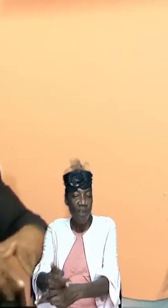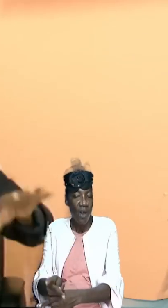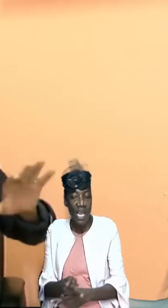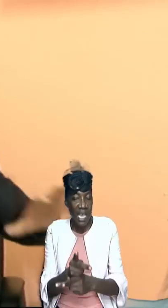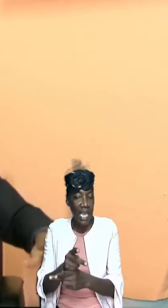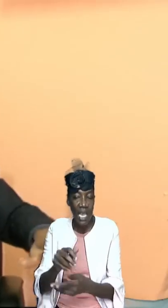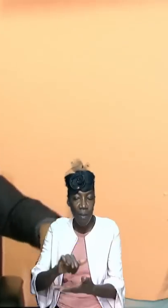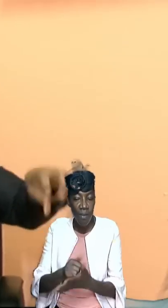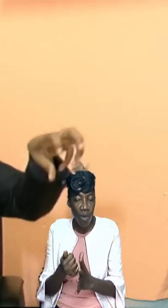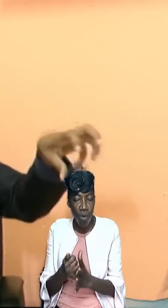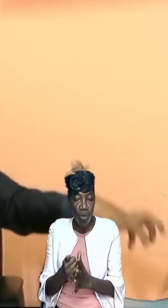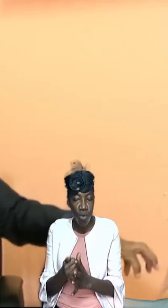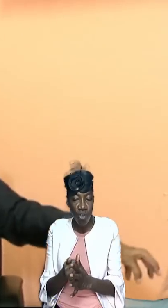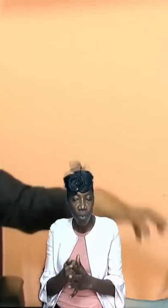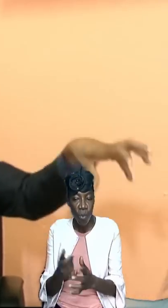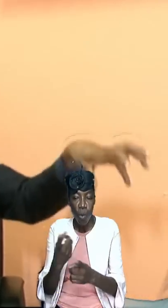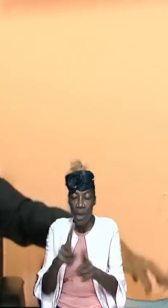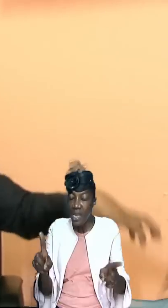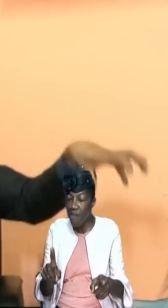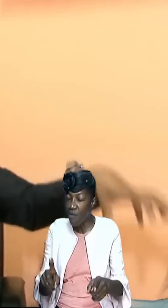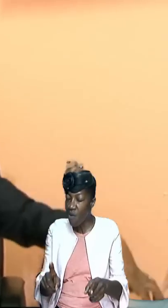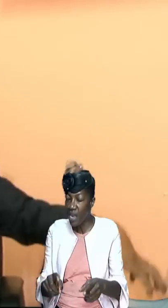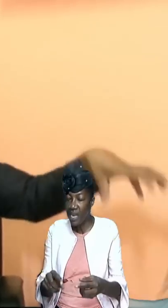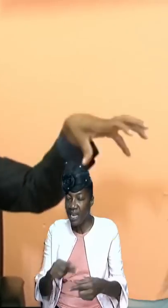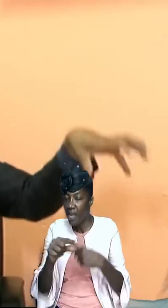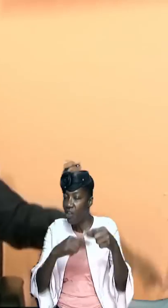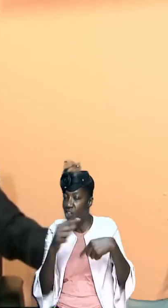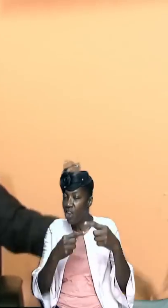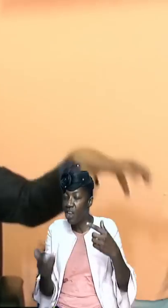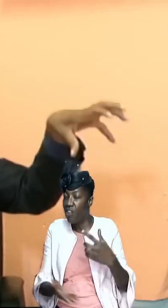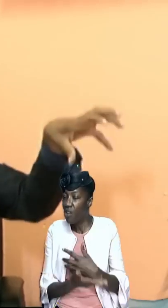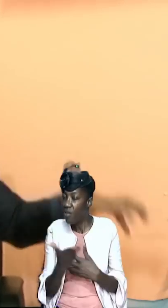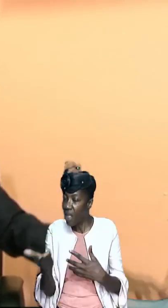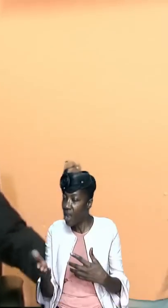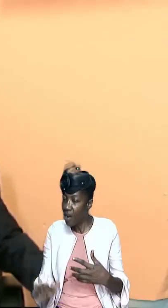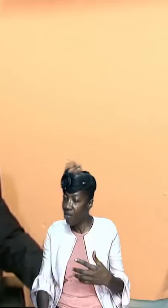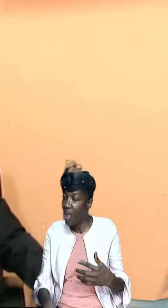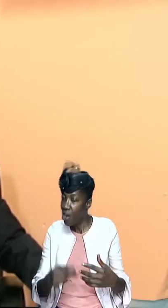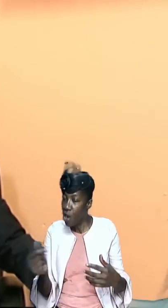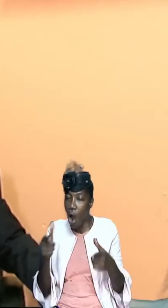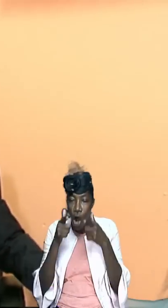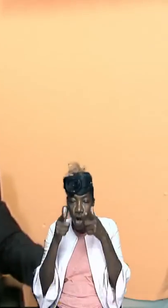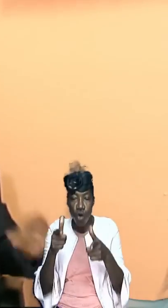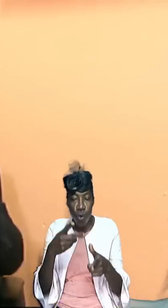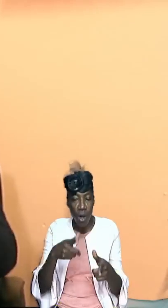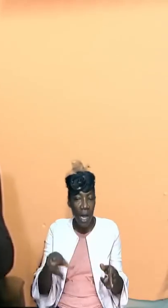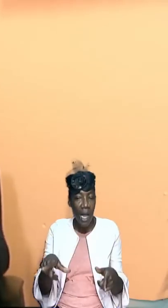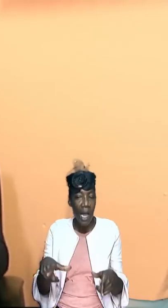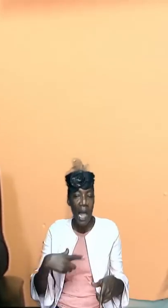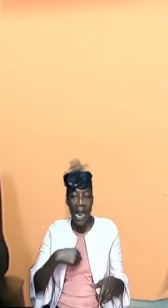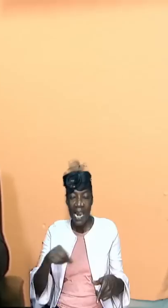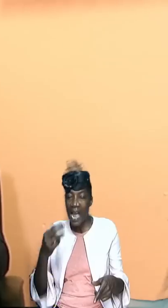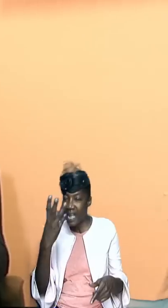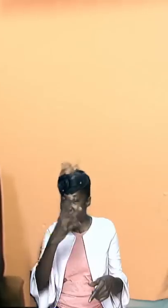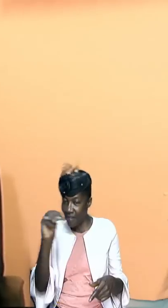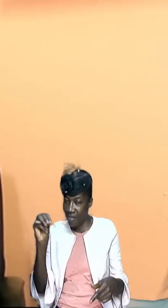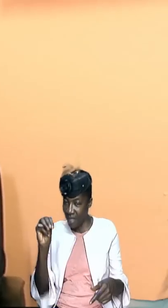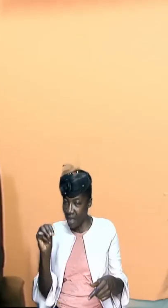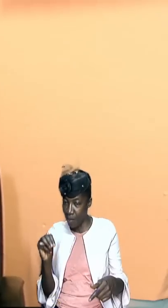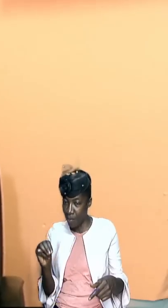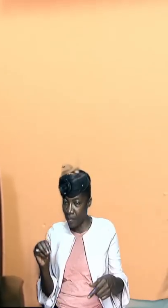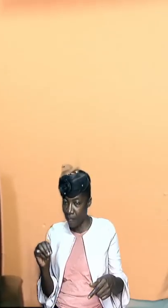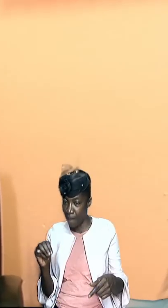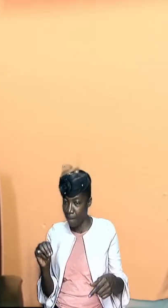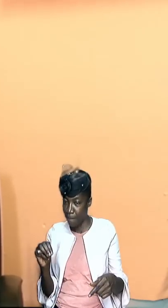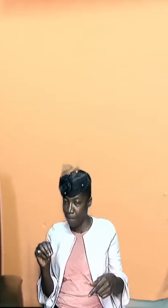area and leave them and they mate, their offspring is going to look like them. Remember that point, because we are